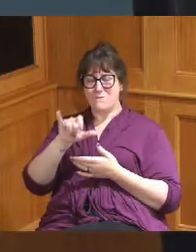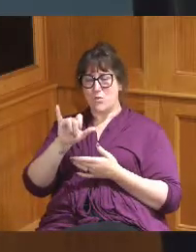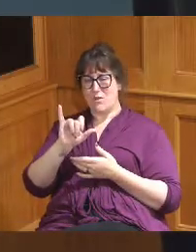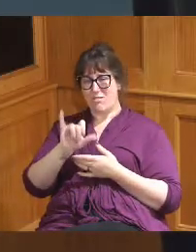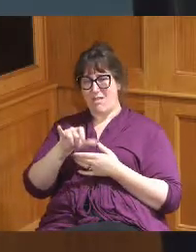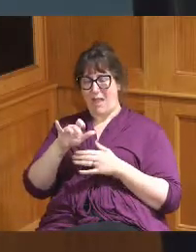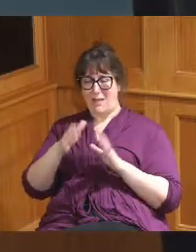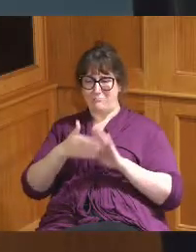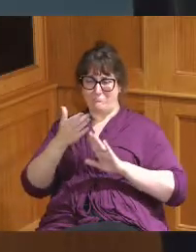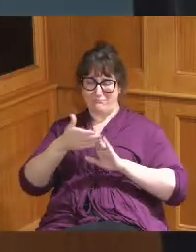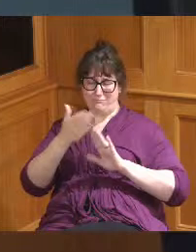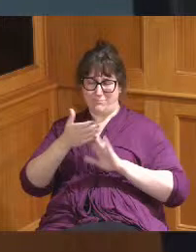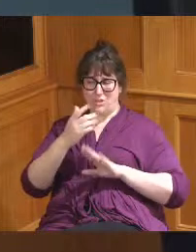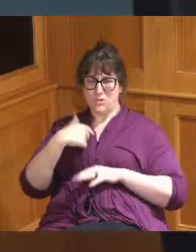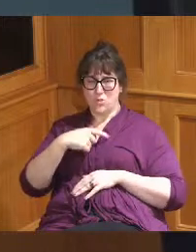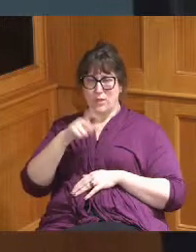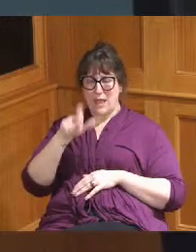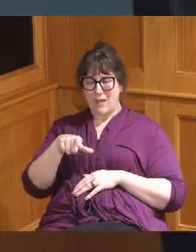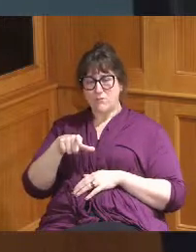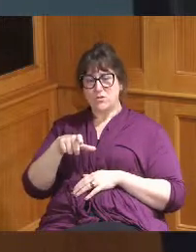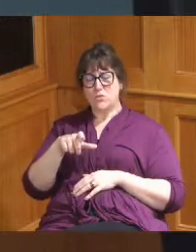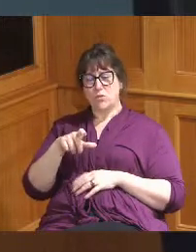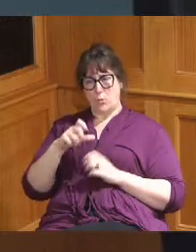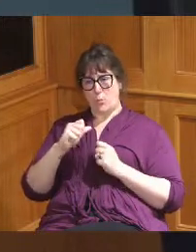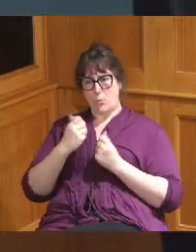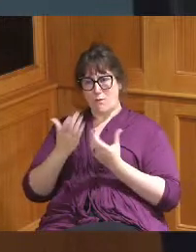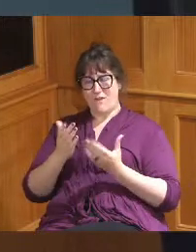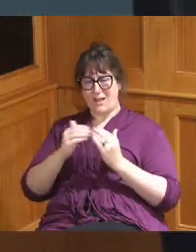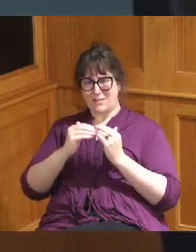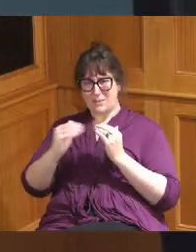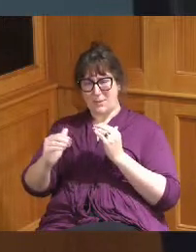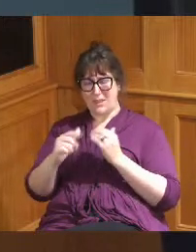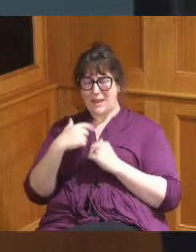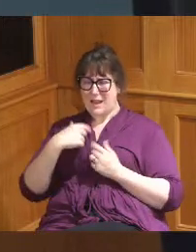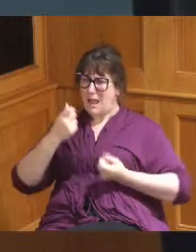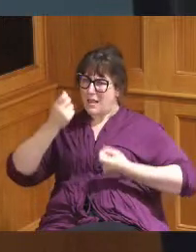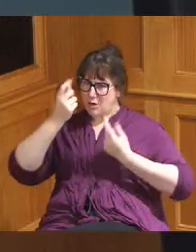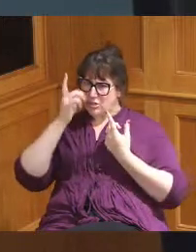to provide stability to the revenues. I understand that, but I